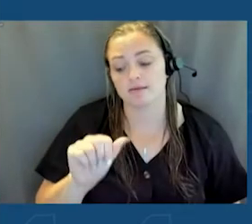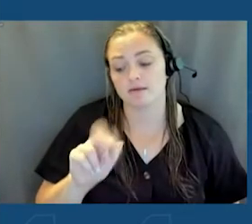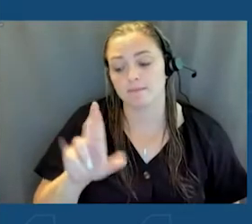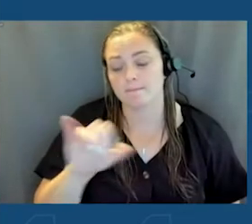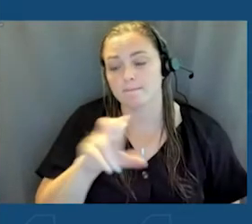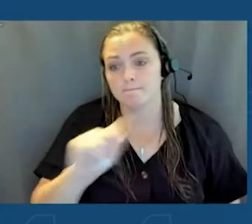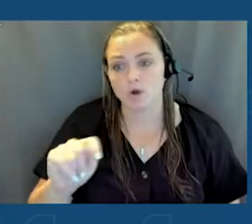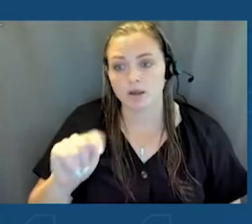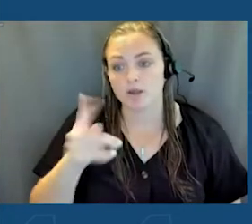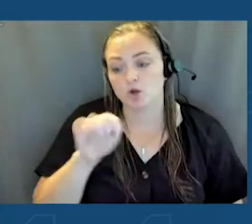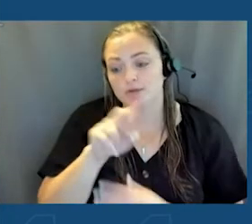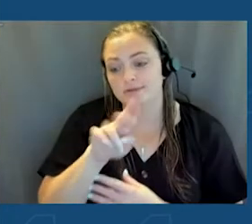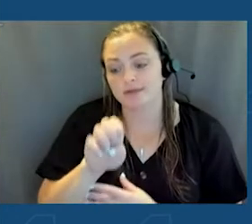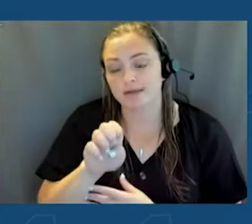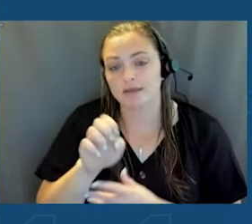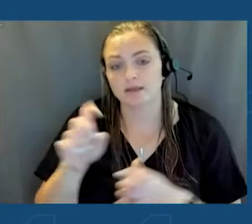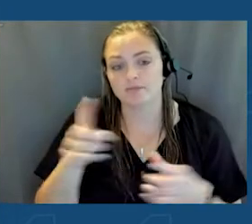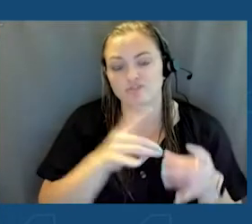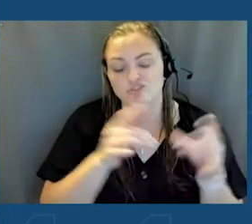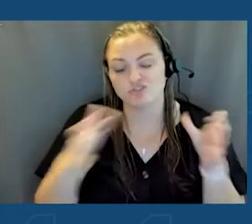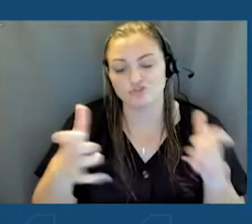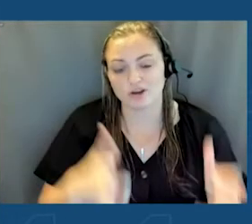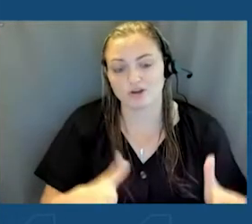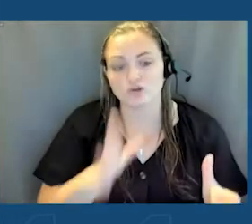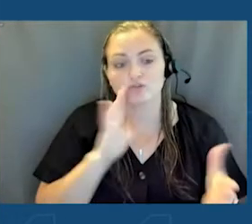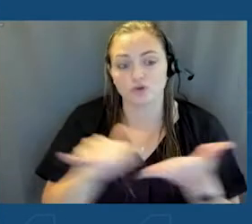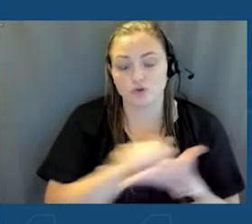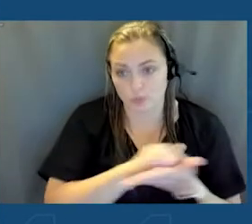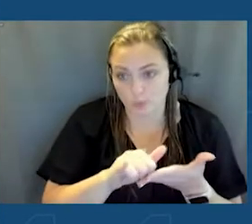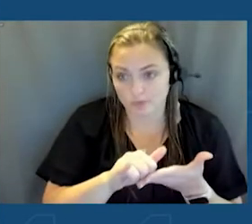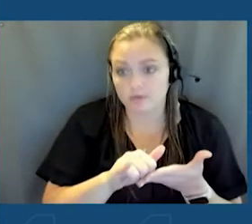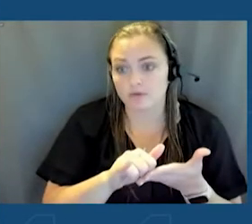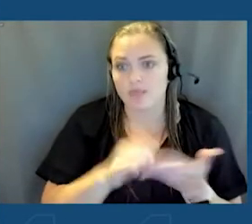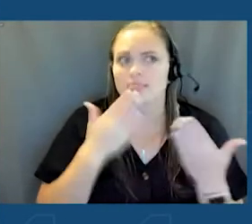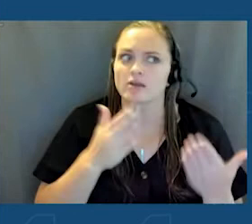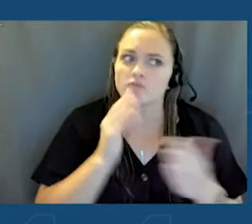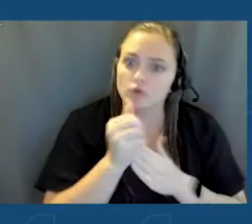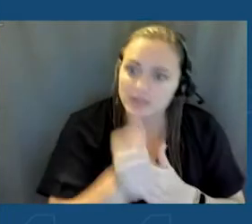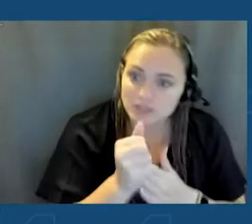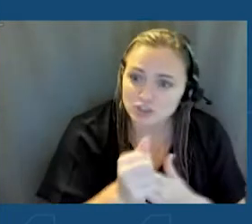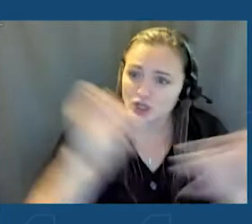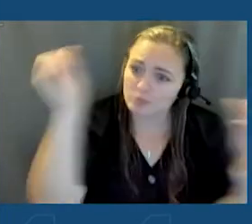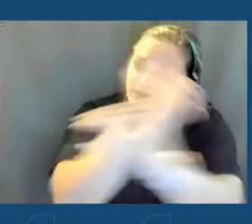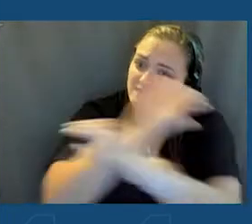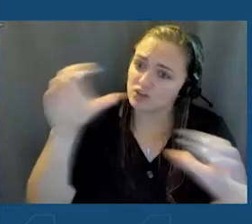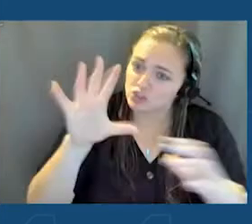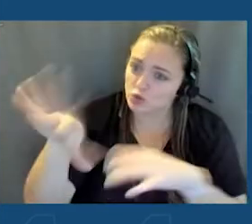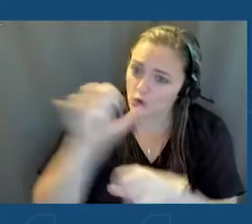Director of Education Trust New York. Thank you for your leadership and your vision and your hard work.